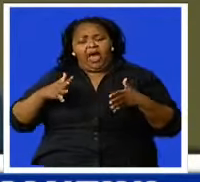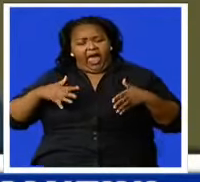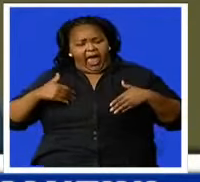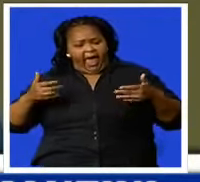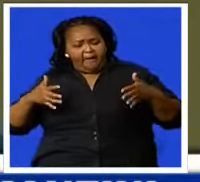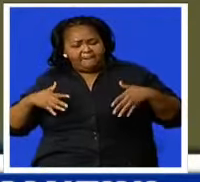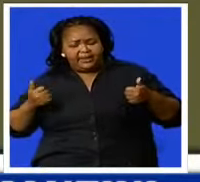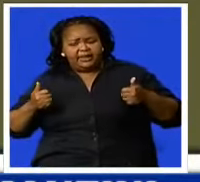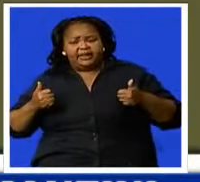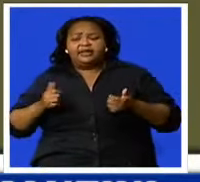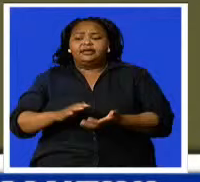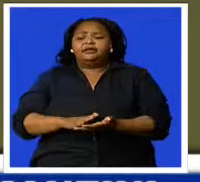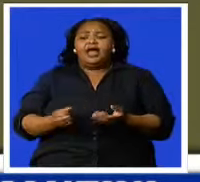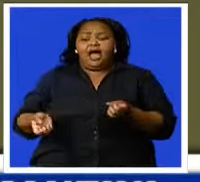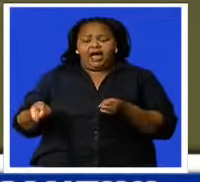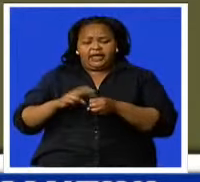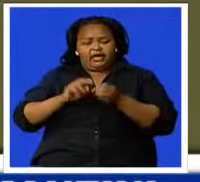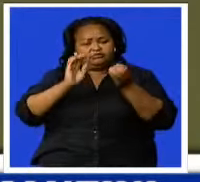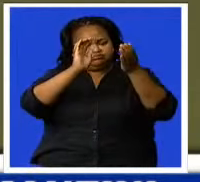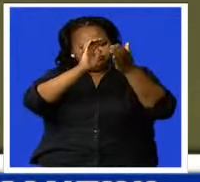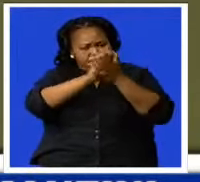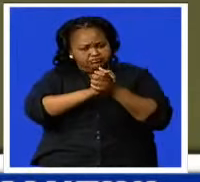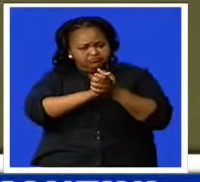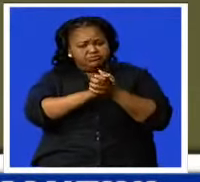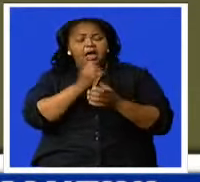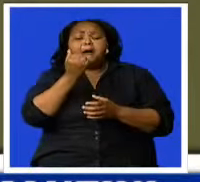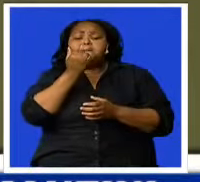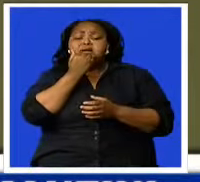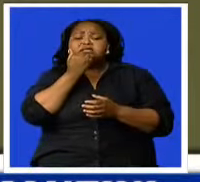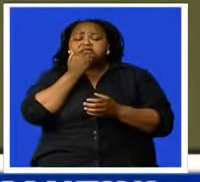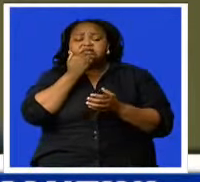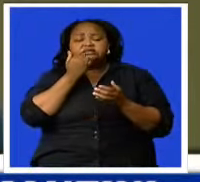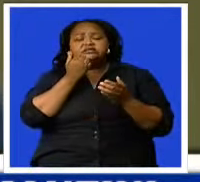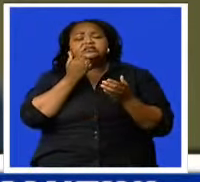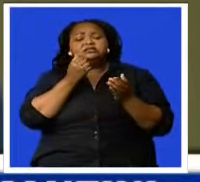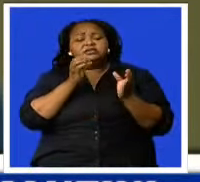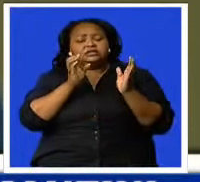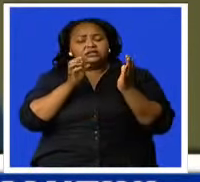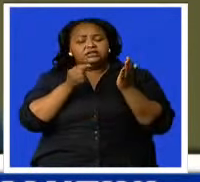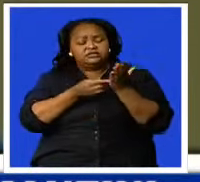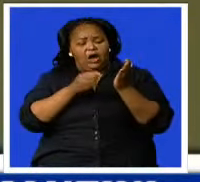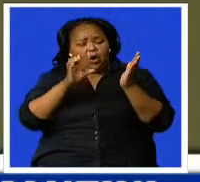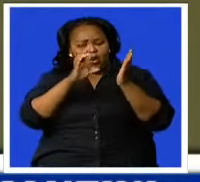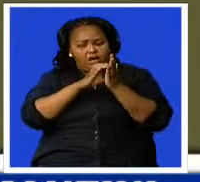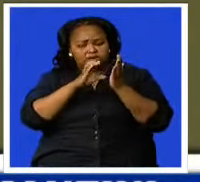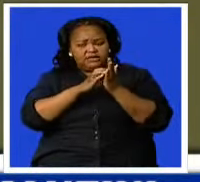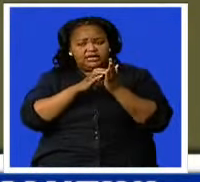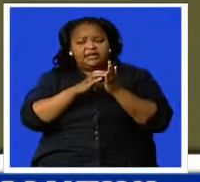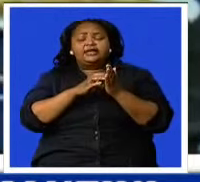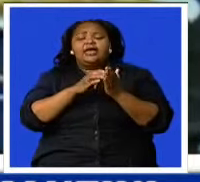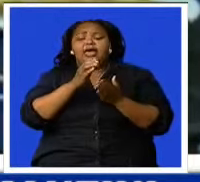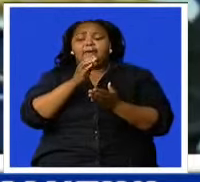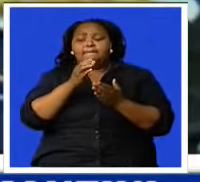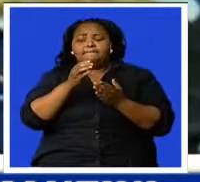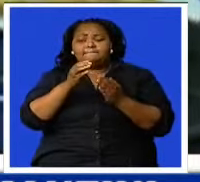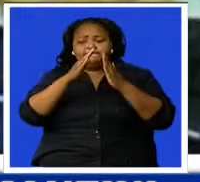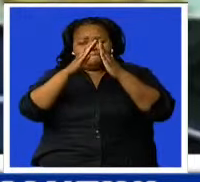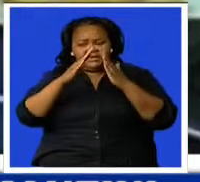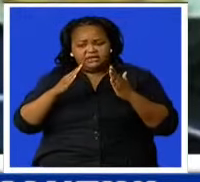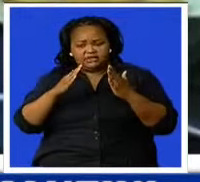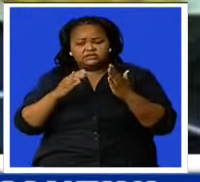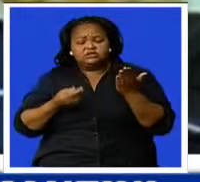sister agencies and stakeholders, Manzini City Council, the Ministry of Housing, and others.